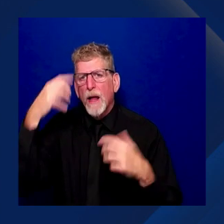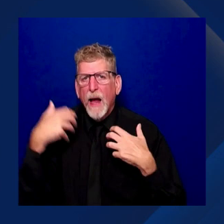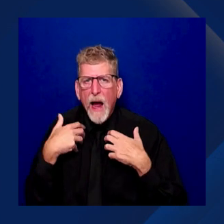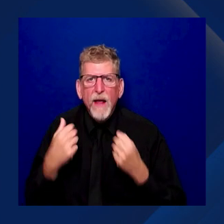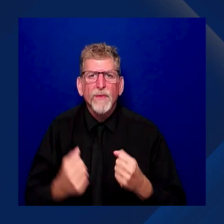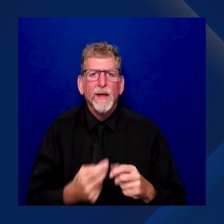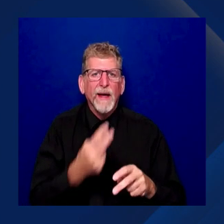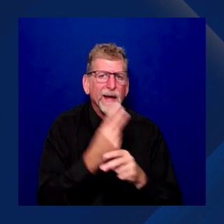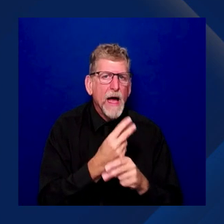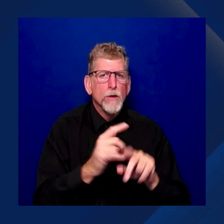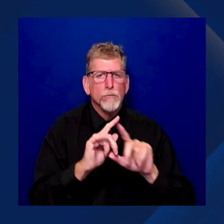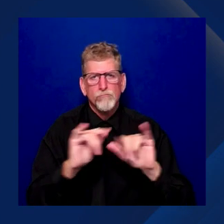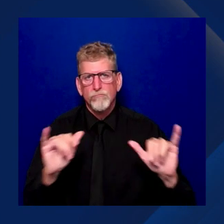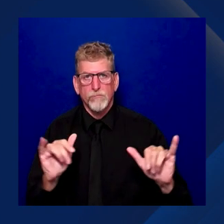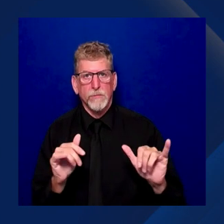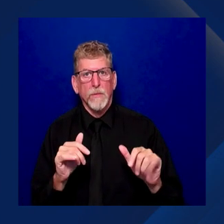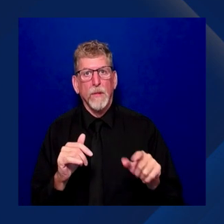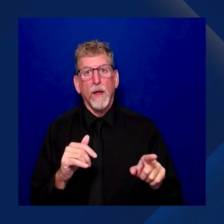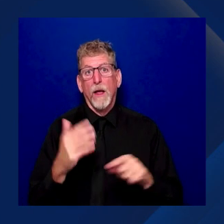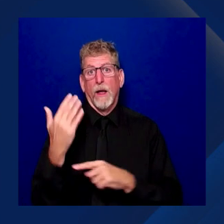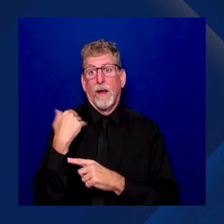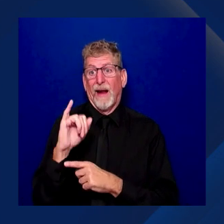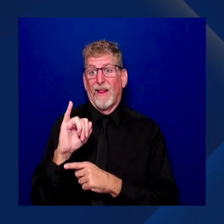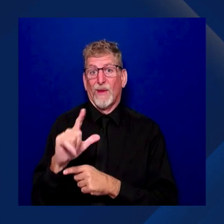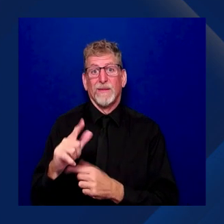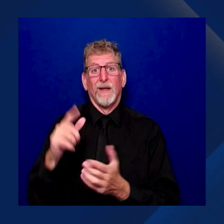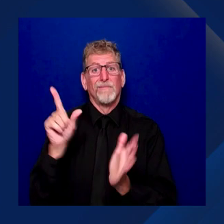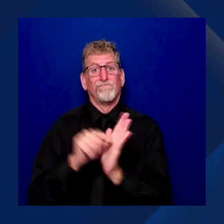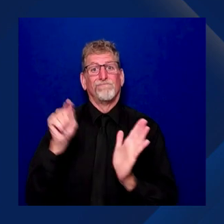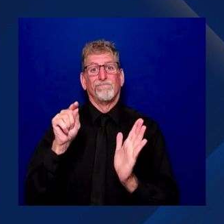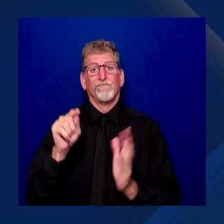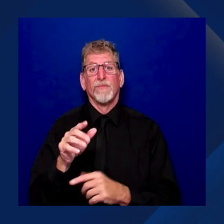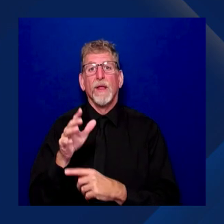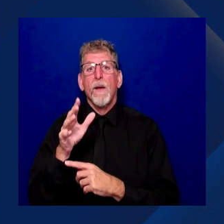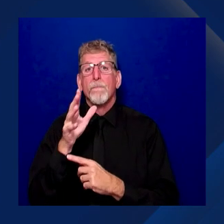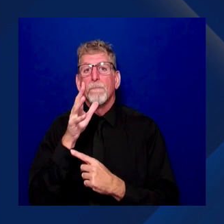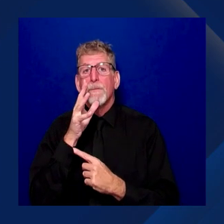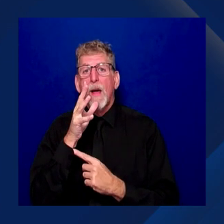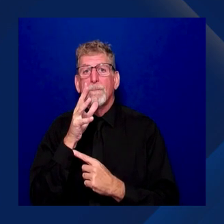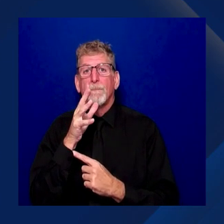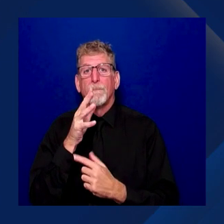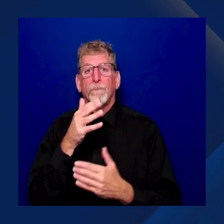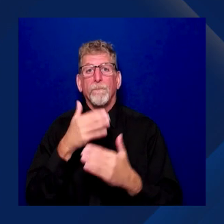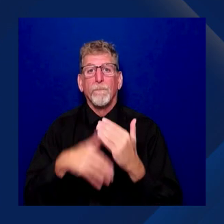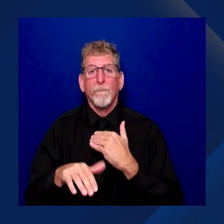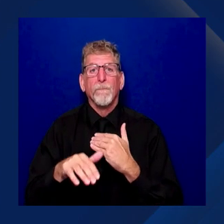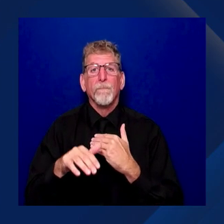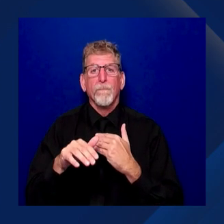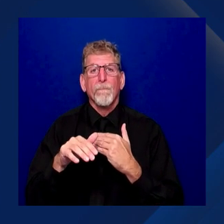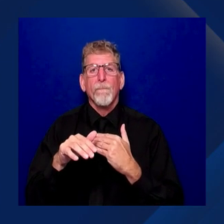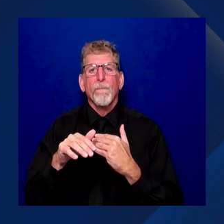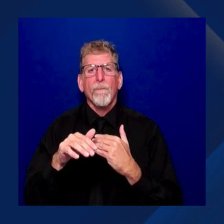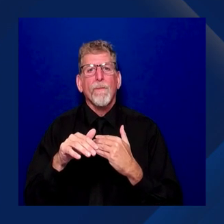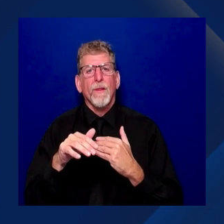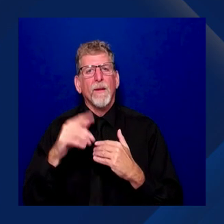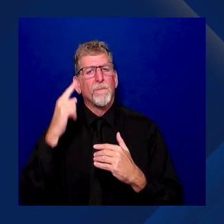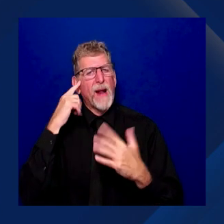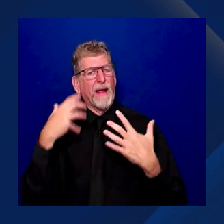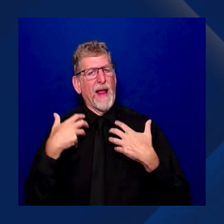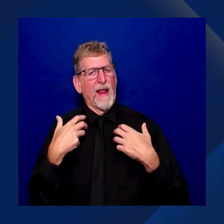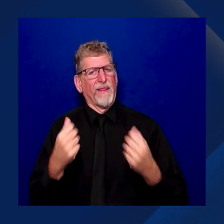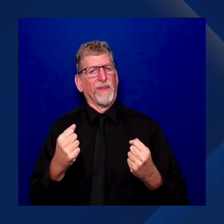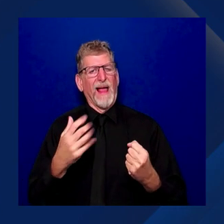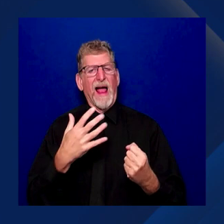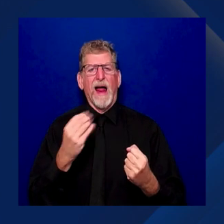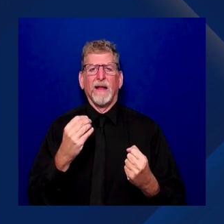report found that mental health conditions and substance use disorders were the leading cause of pregnancy-related death